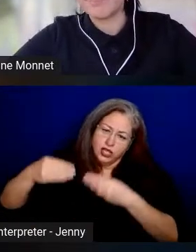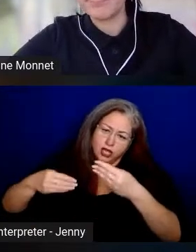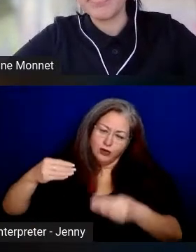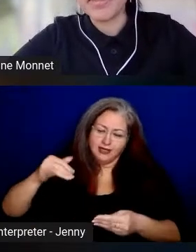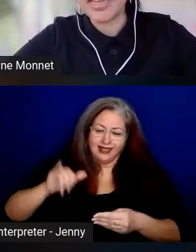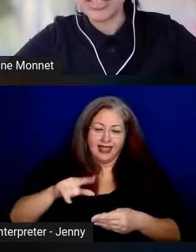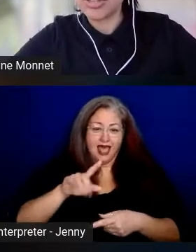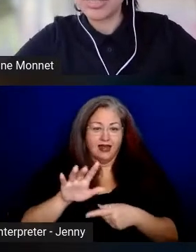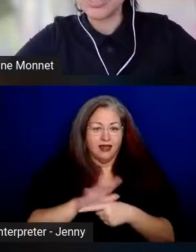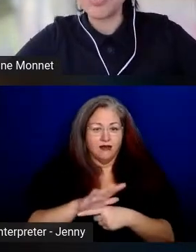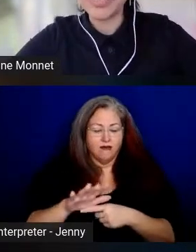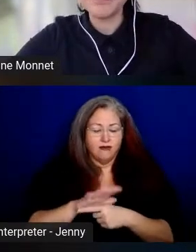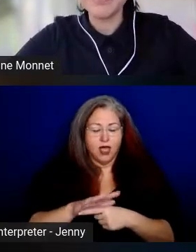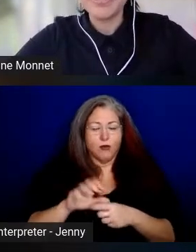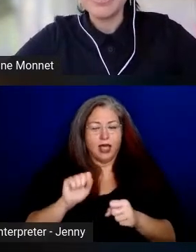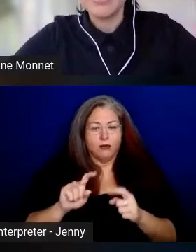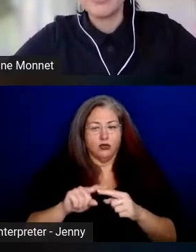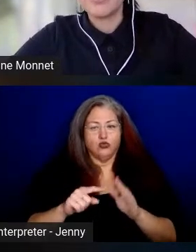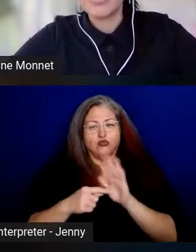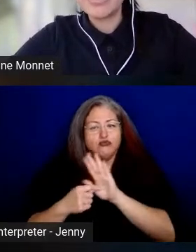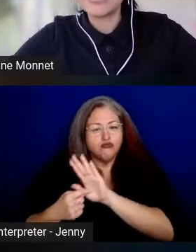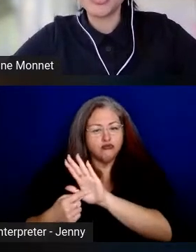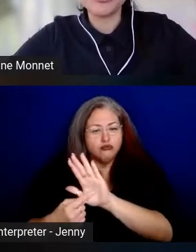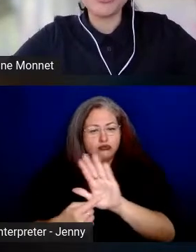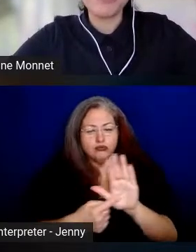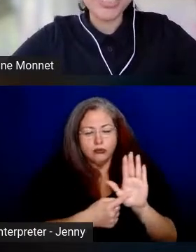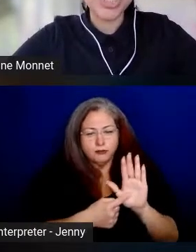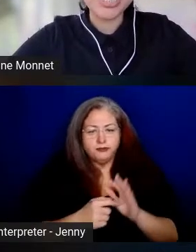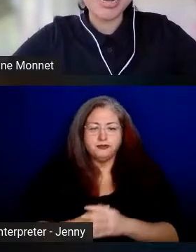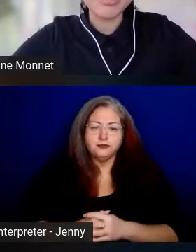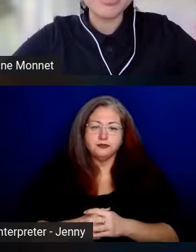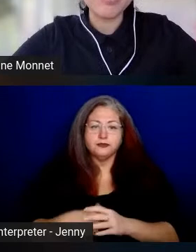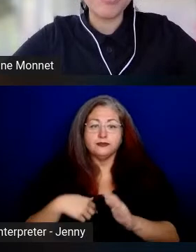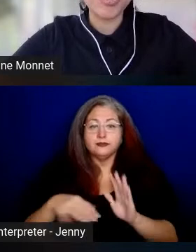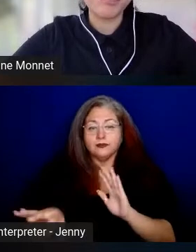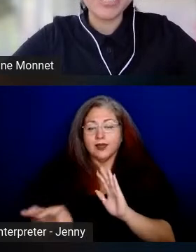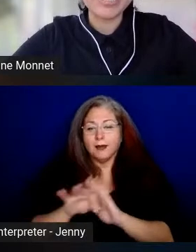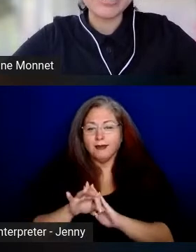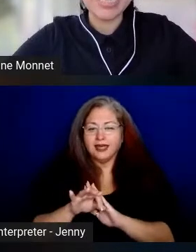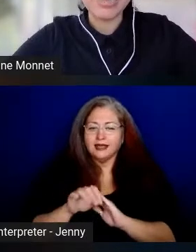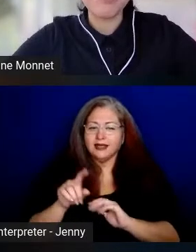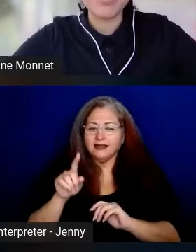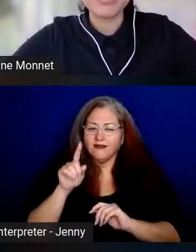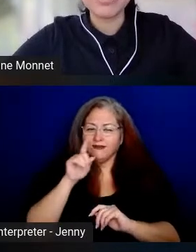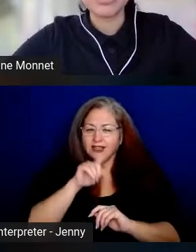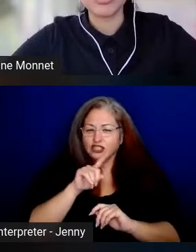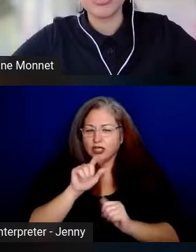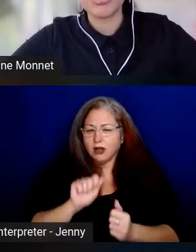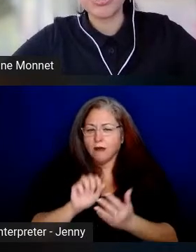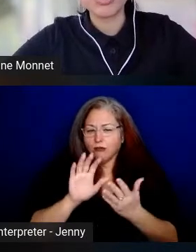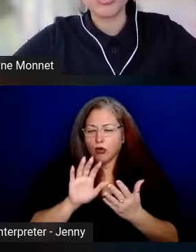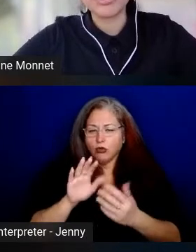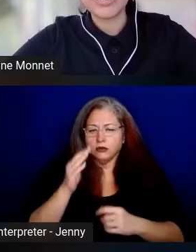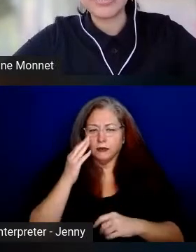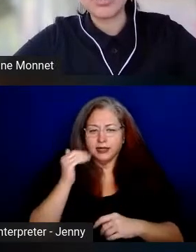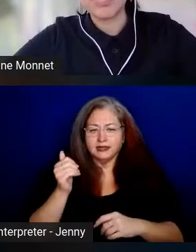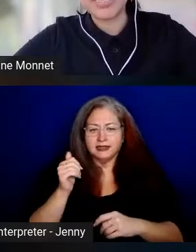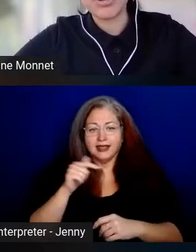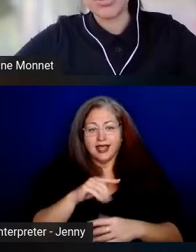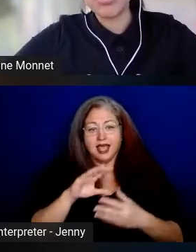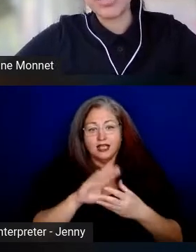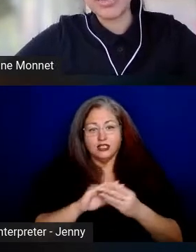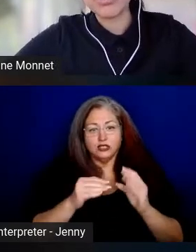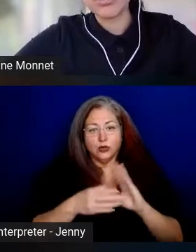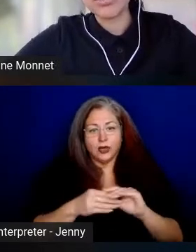that into this film. And I chose the fiction narrative form because I felt these are stories that need to